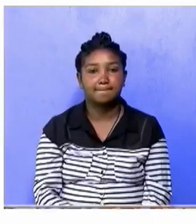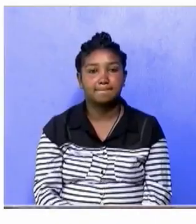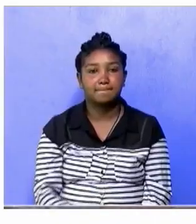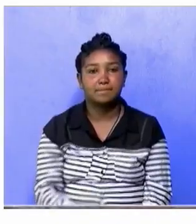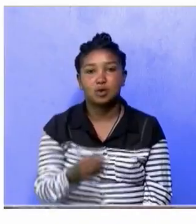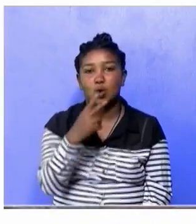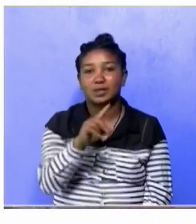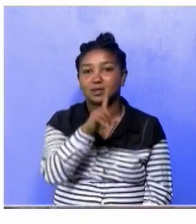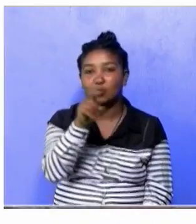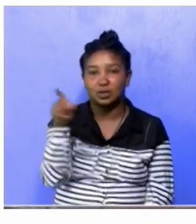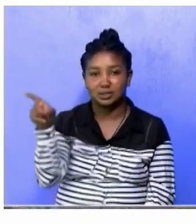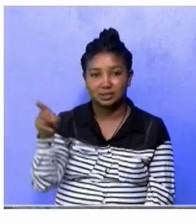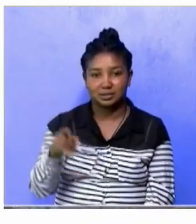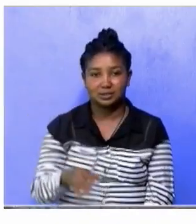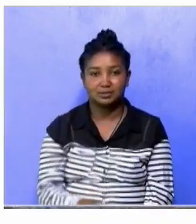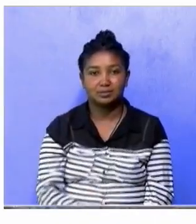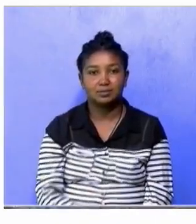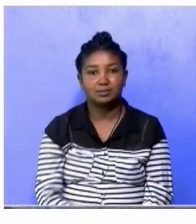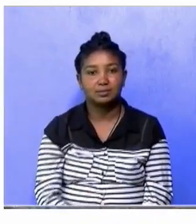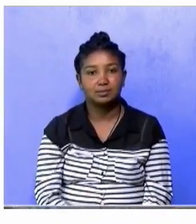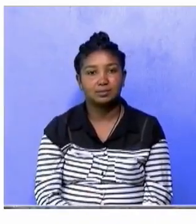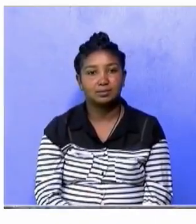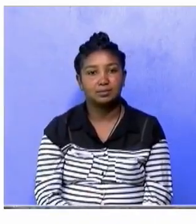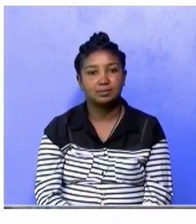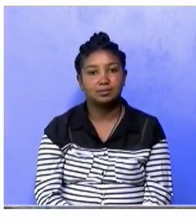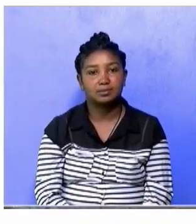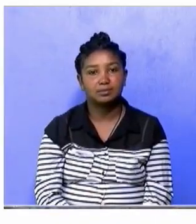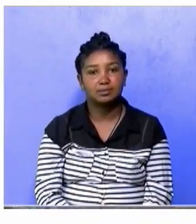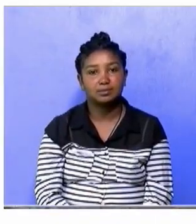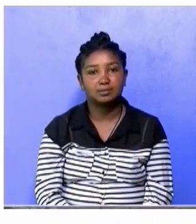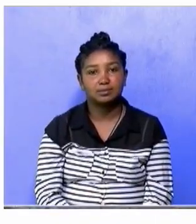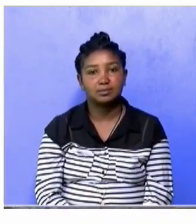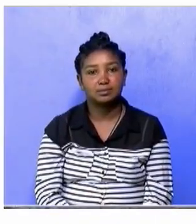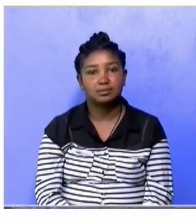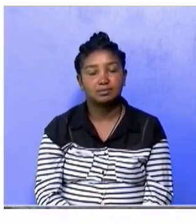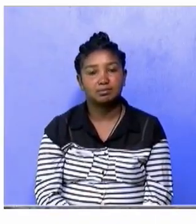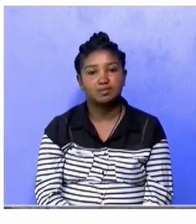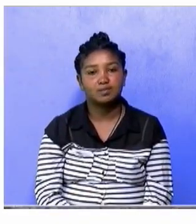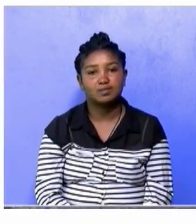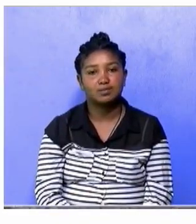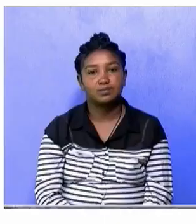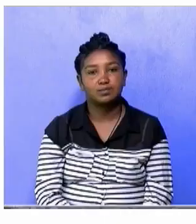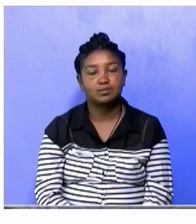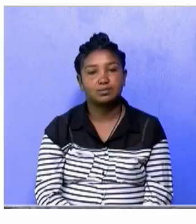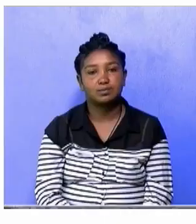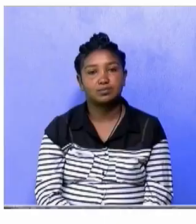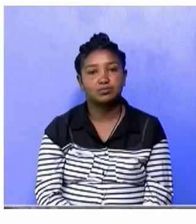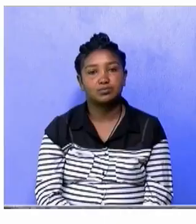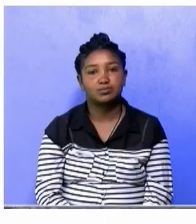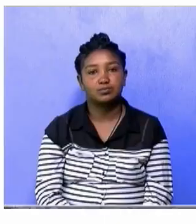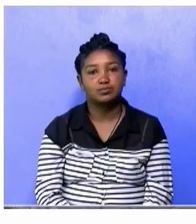Look at this question. What did